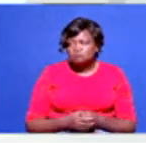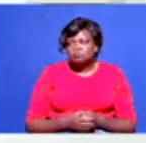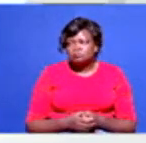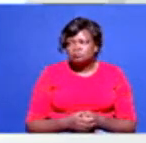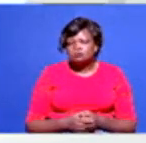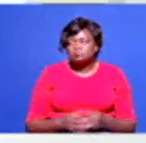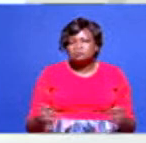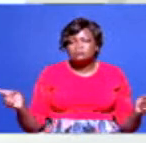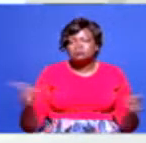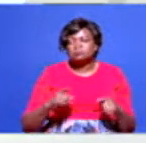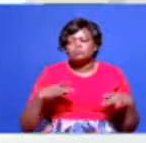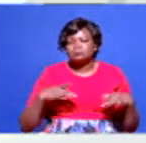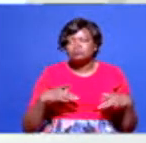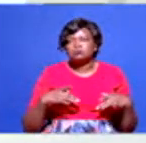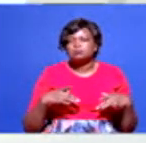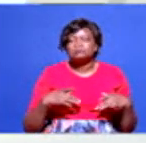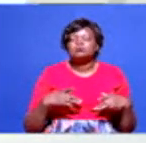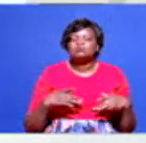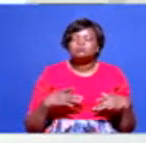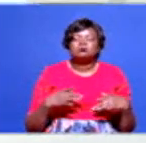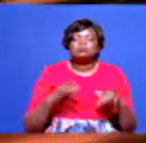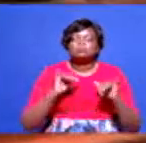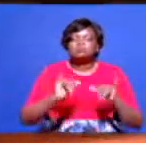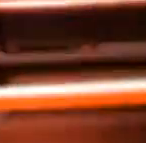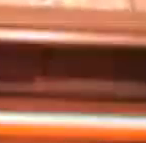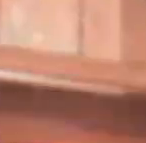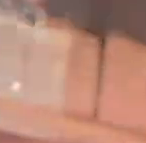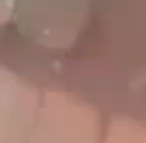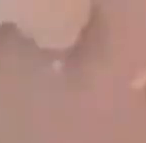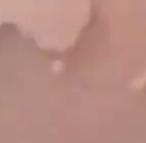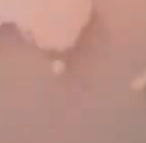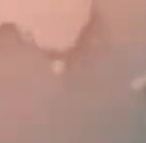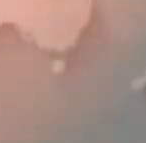breather. Our Prime Edition is back in a moment.